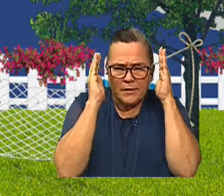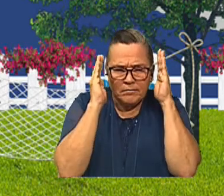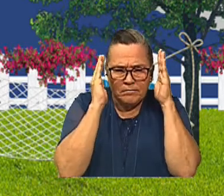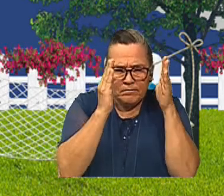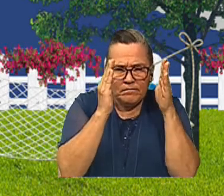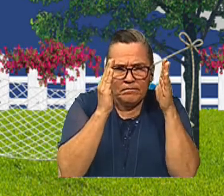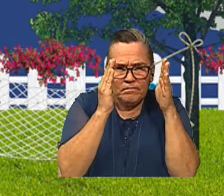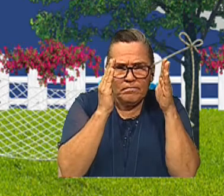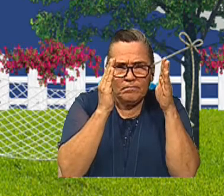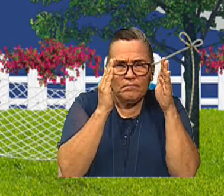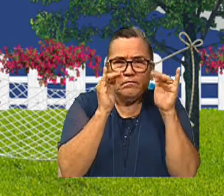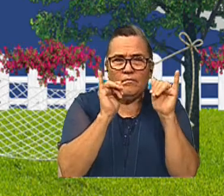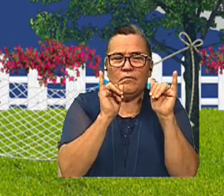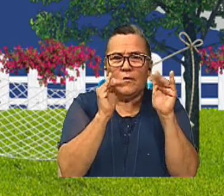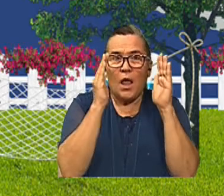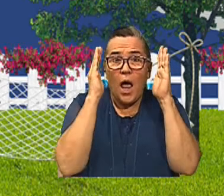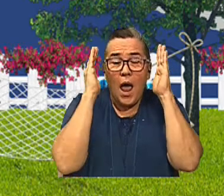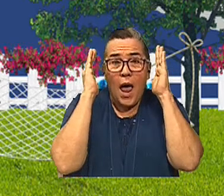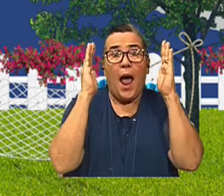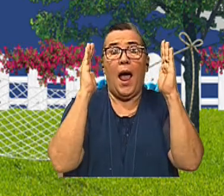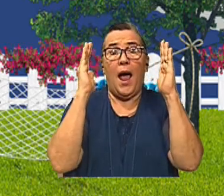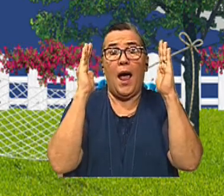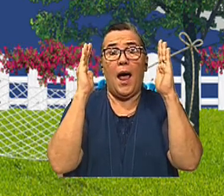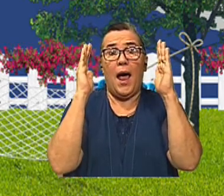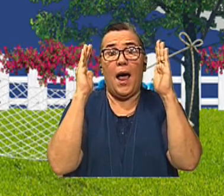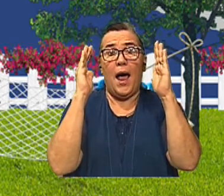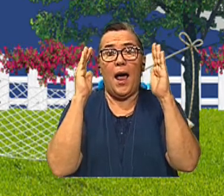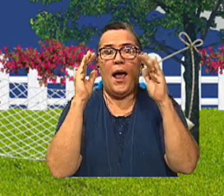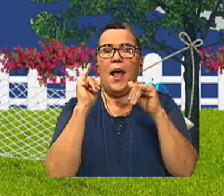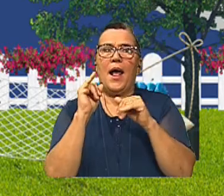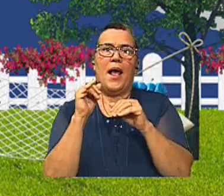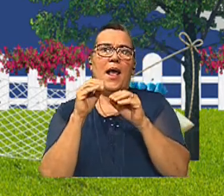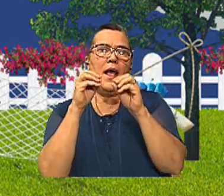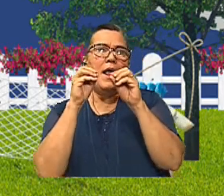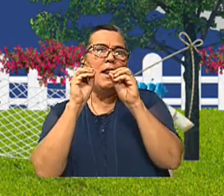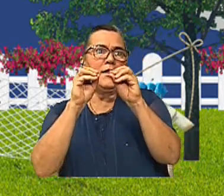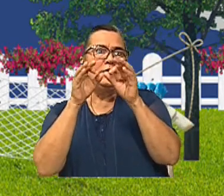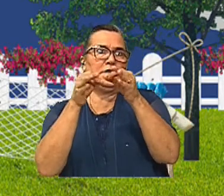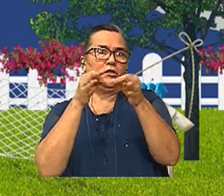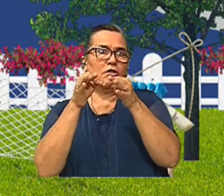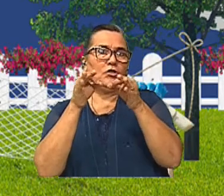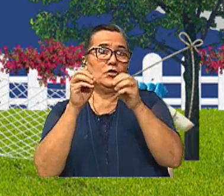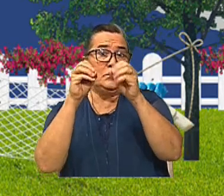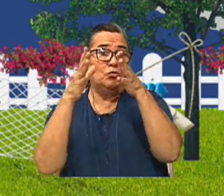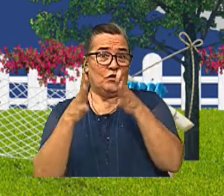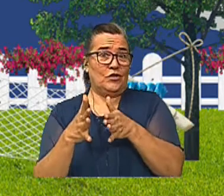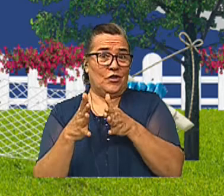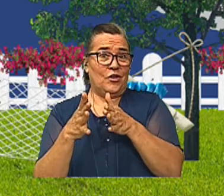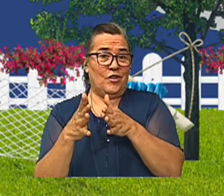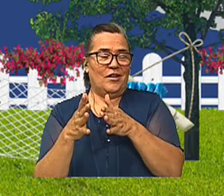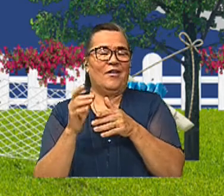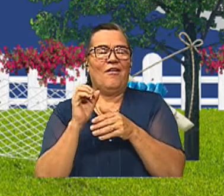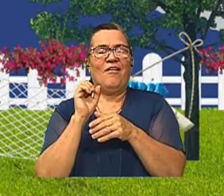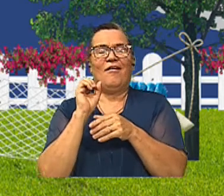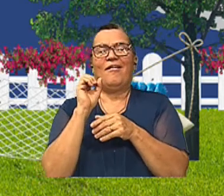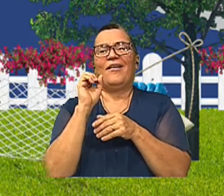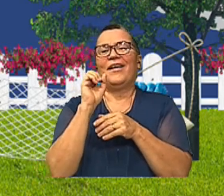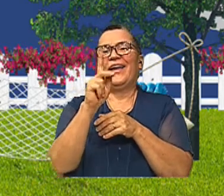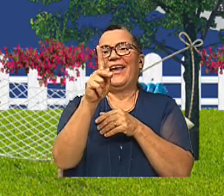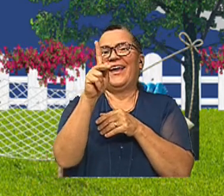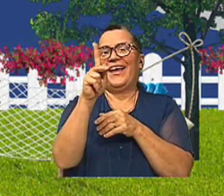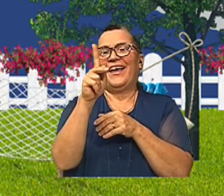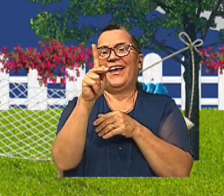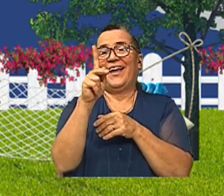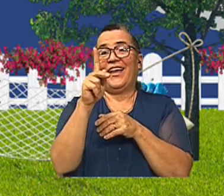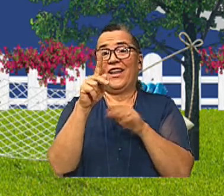quiet place to pay attention to the teacher instructions. Okay, guys, right